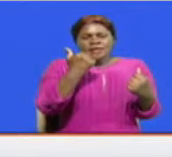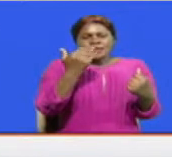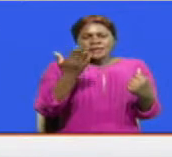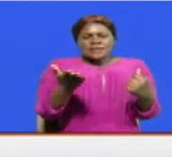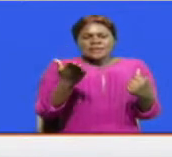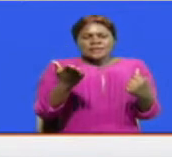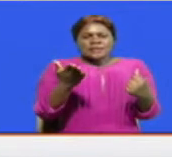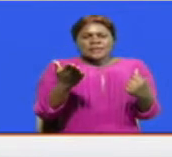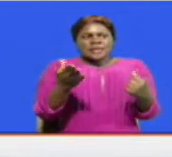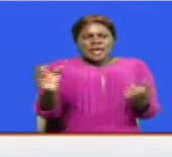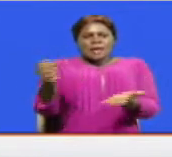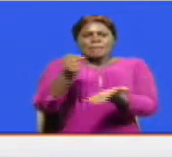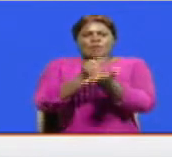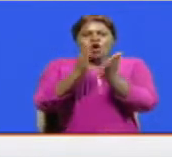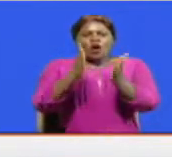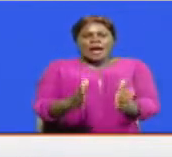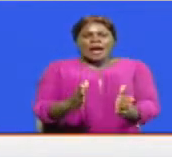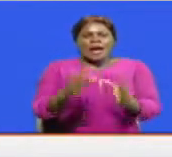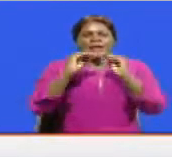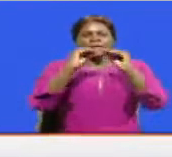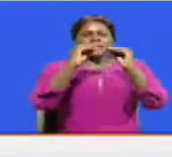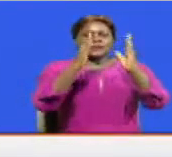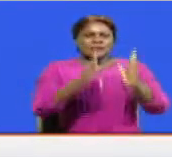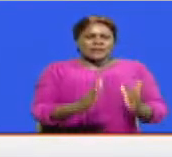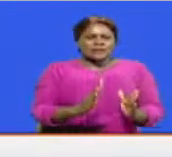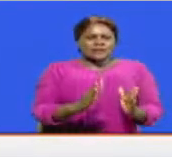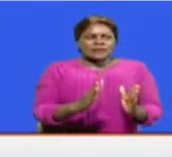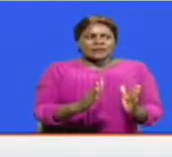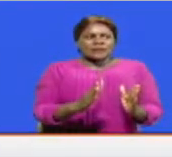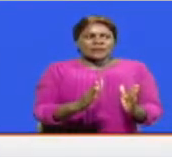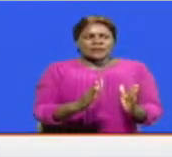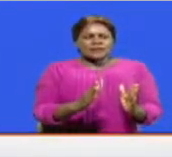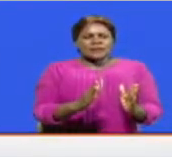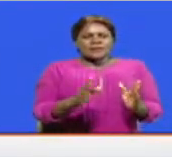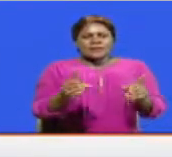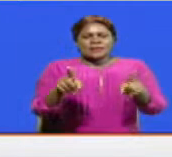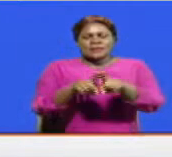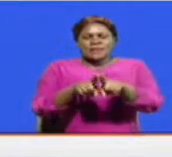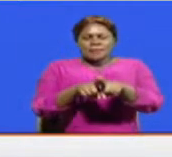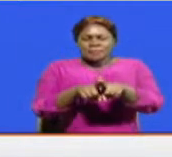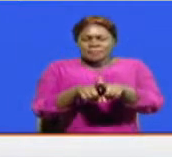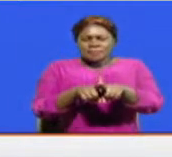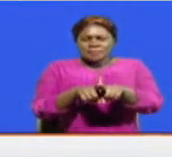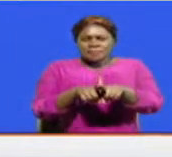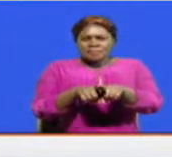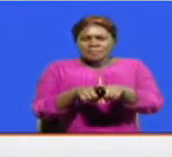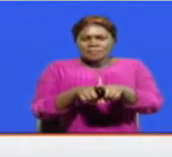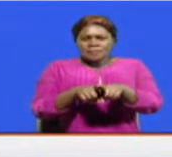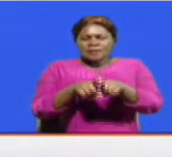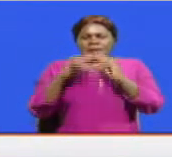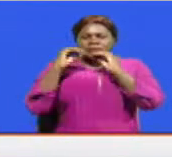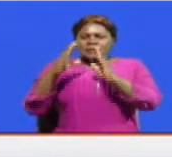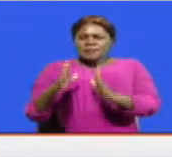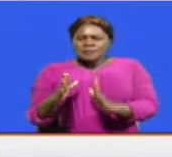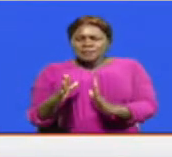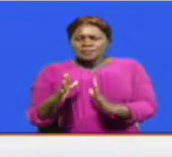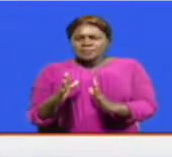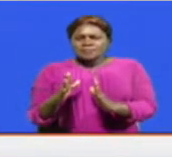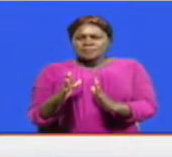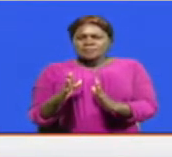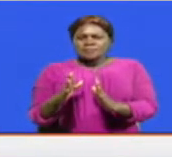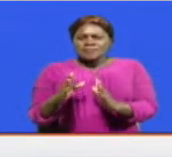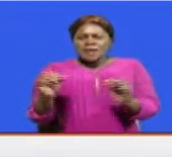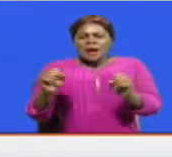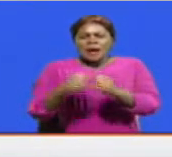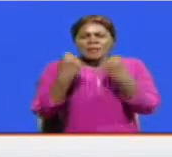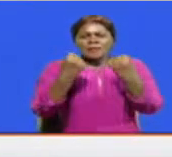an employer of the teachers. The Kenya private schools also are employers of teachers. So you